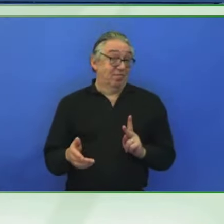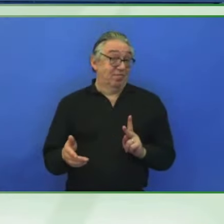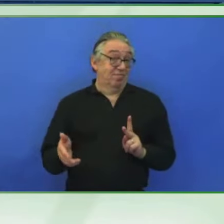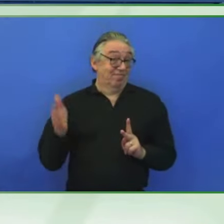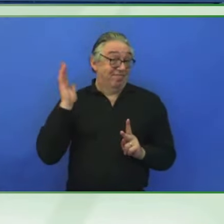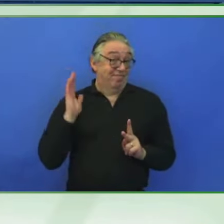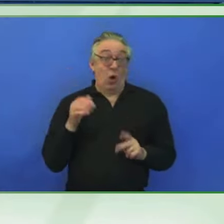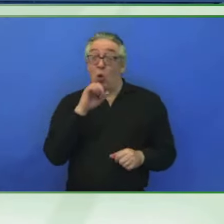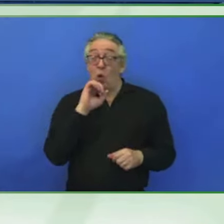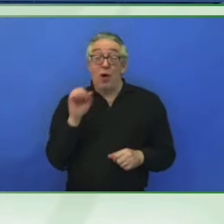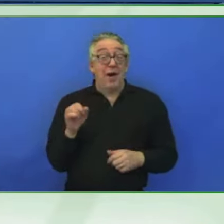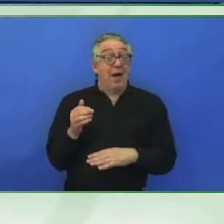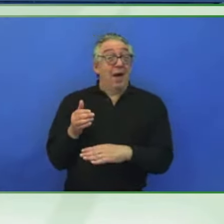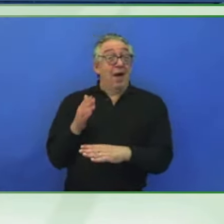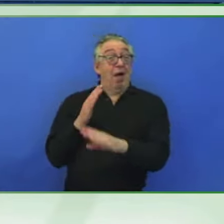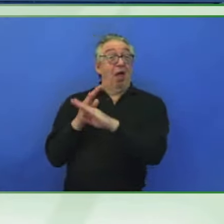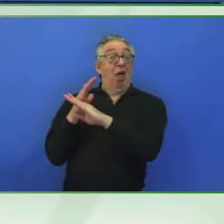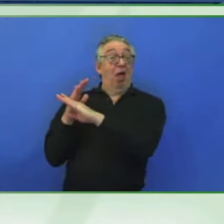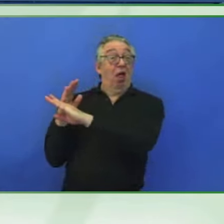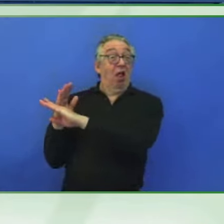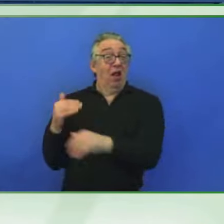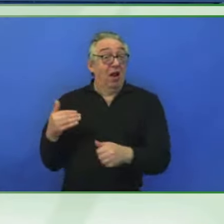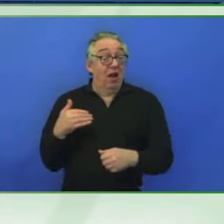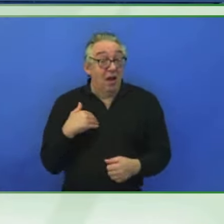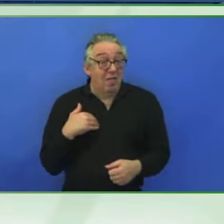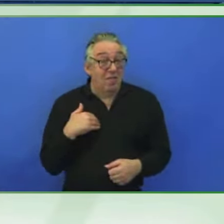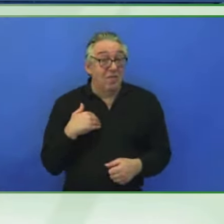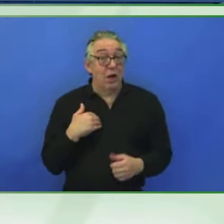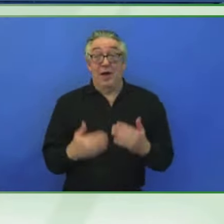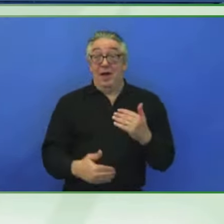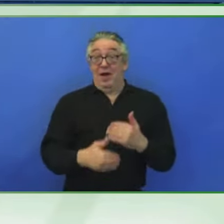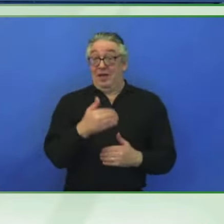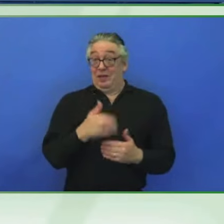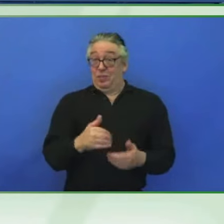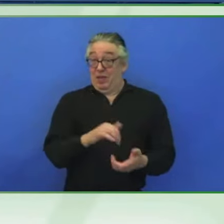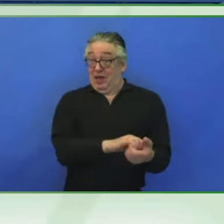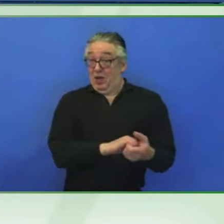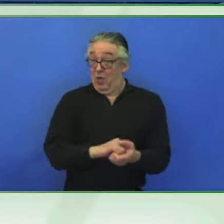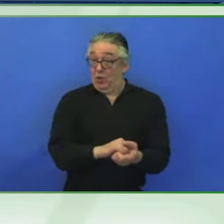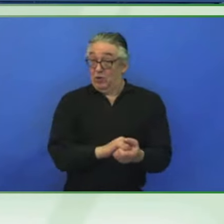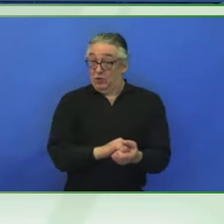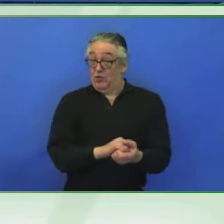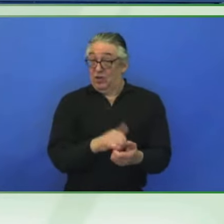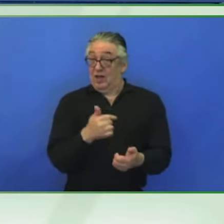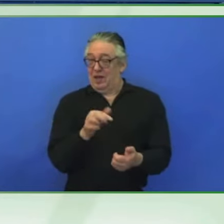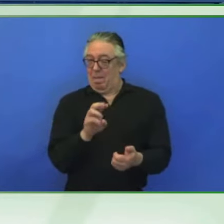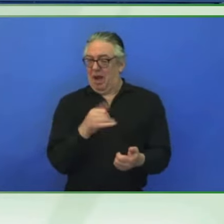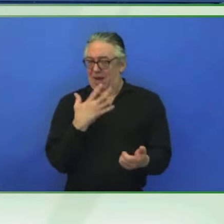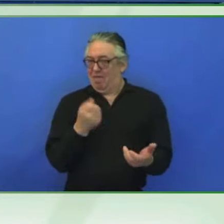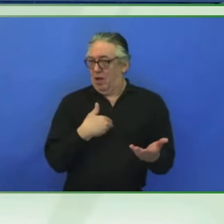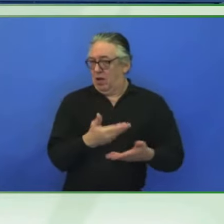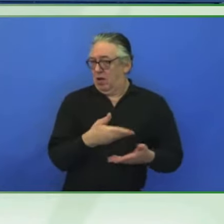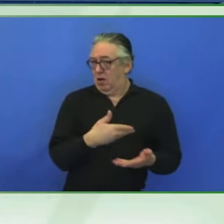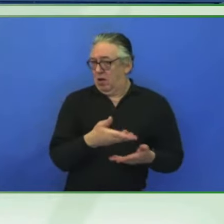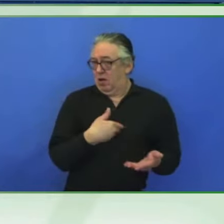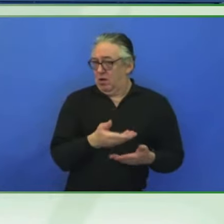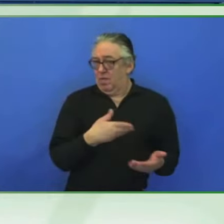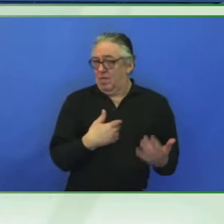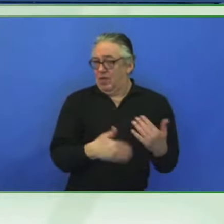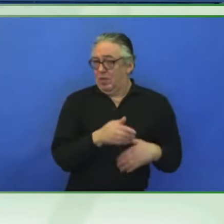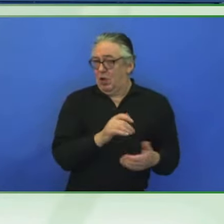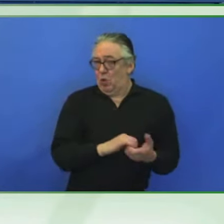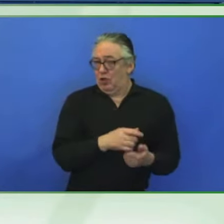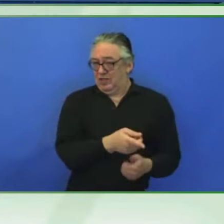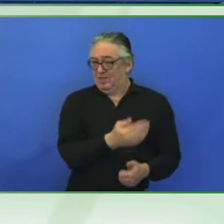disability entities or associations with whom TMB maintains a constant and close relationship of